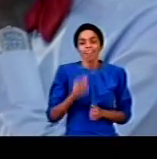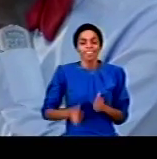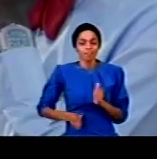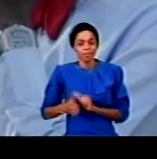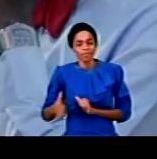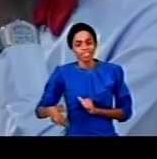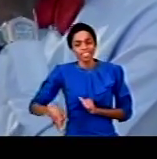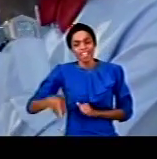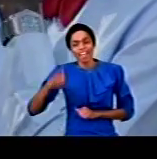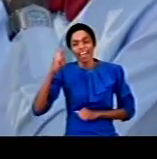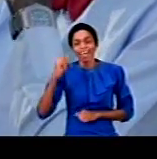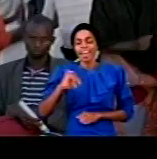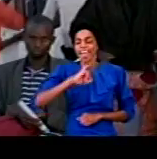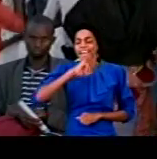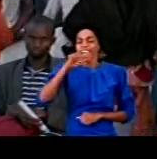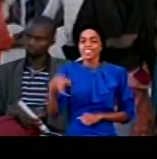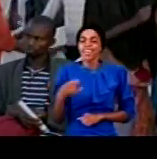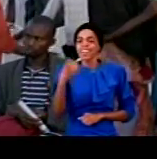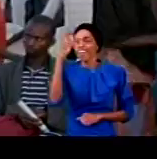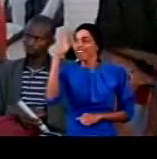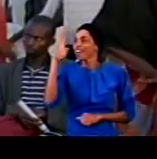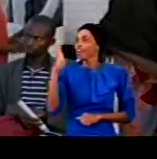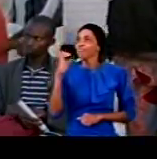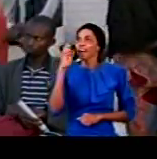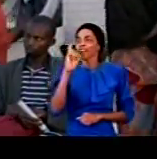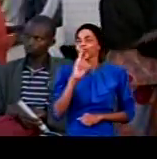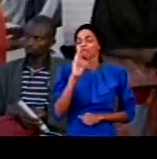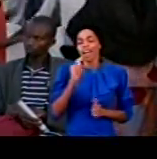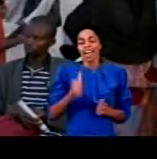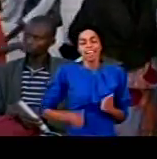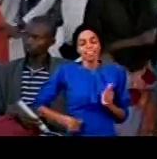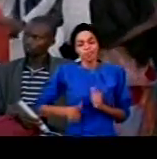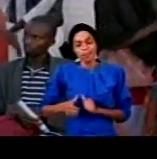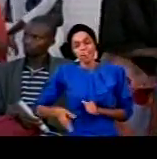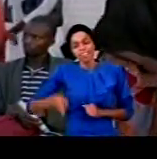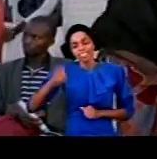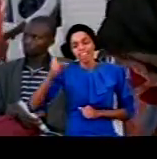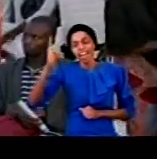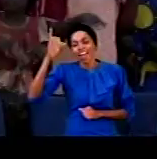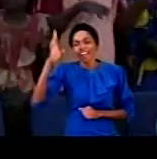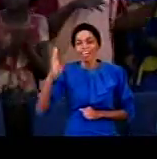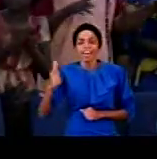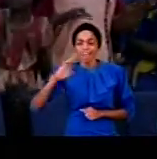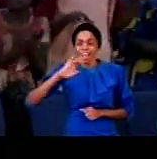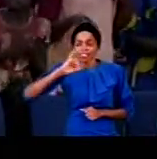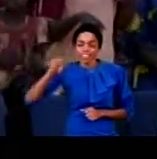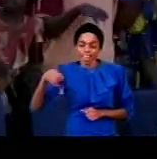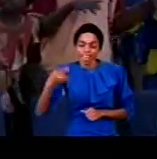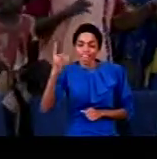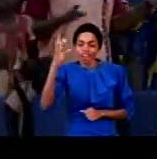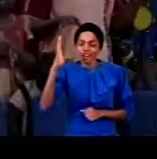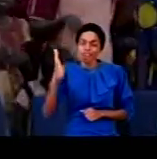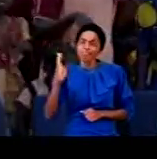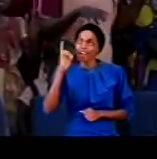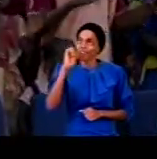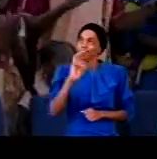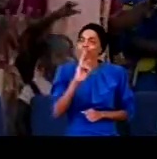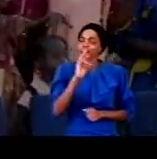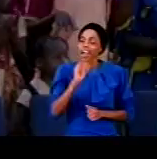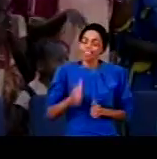High. Jehovah, you are the Most High. Jehovah, you are the Most High.